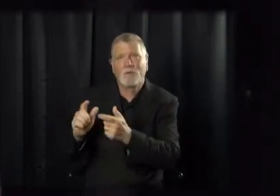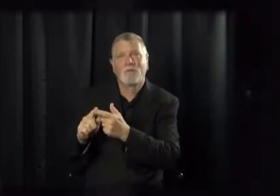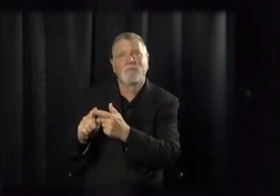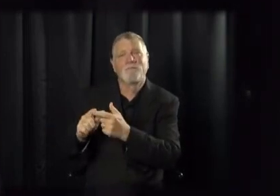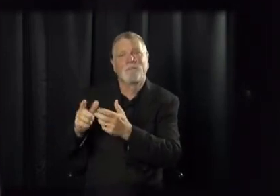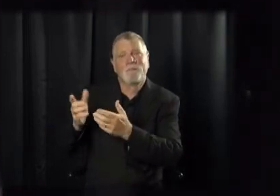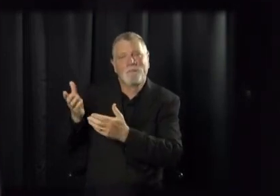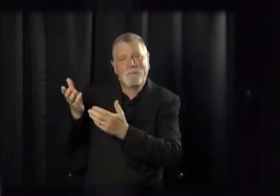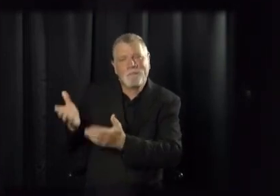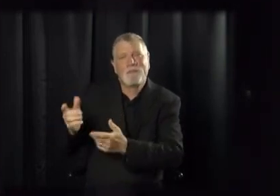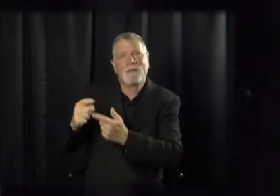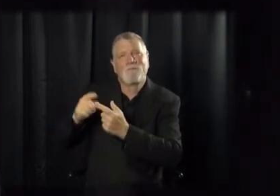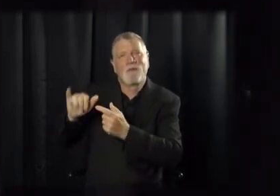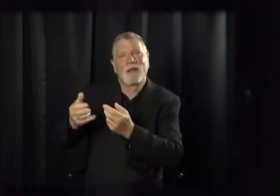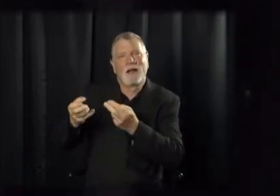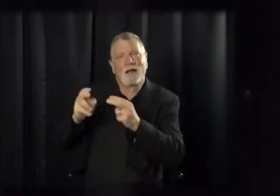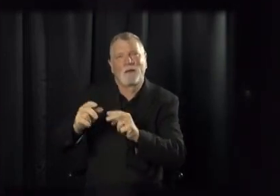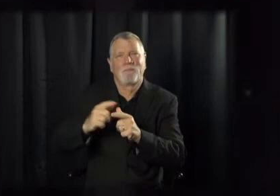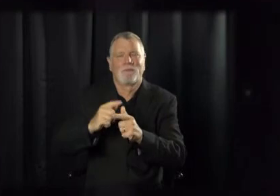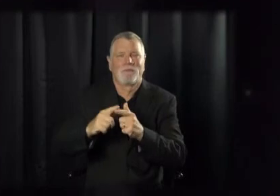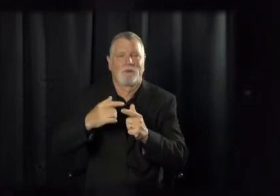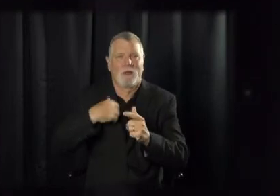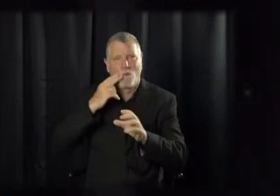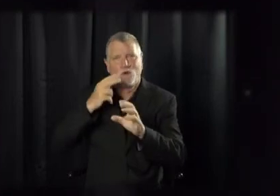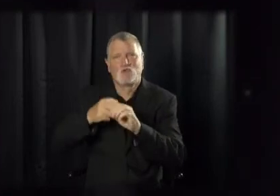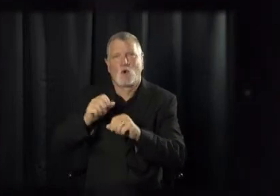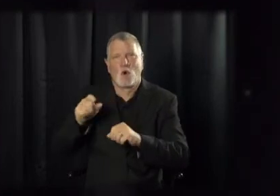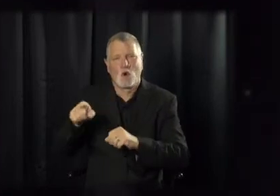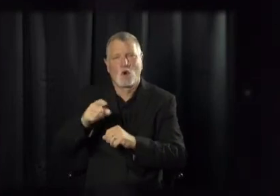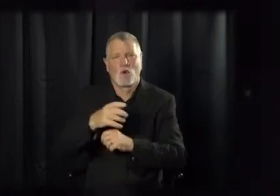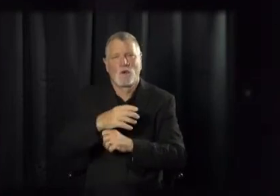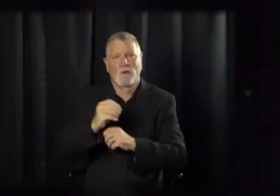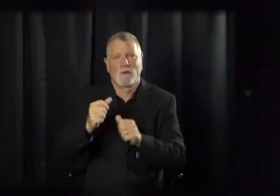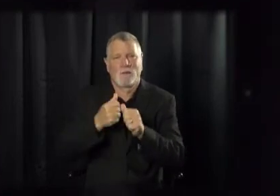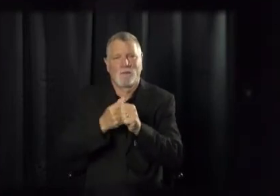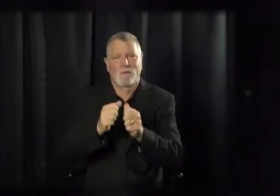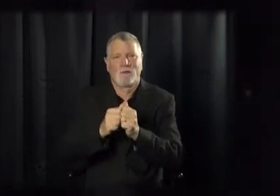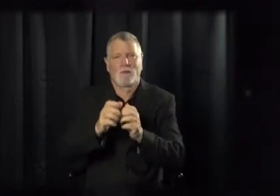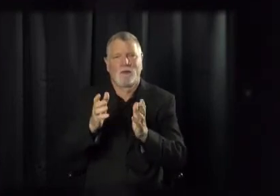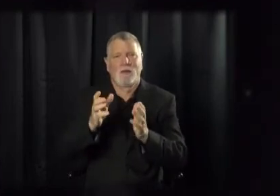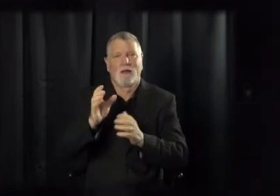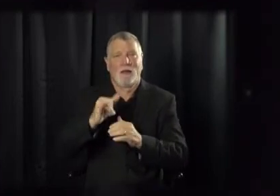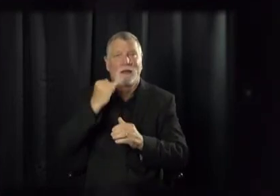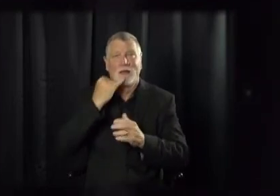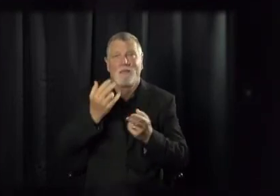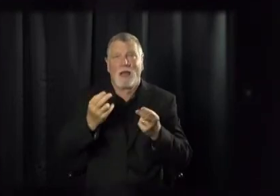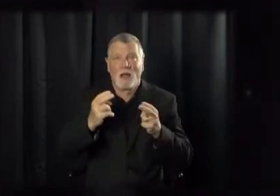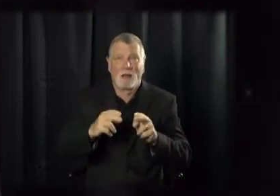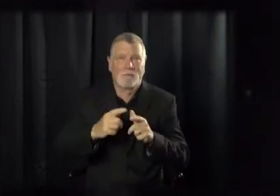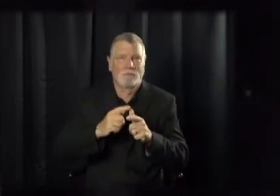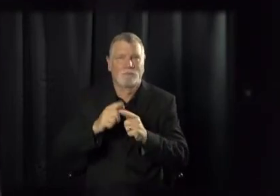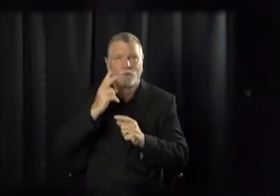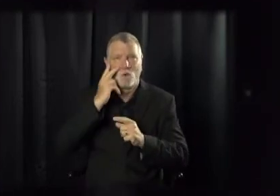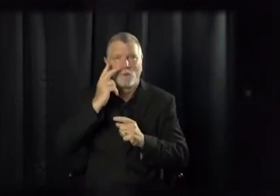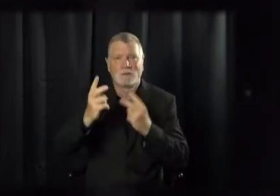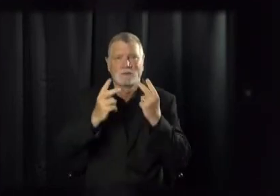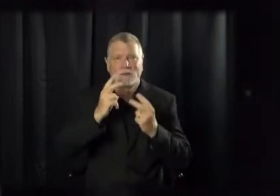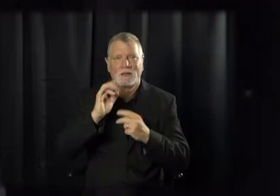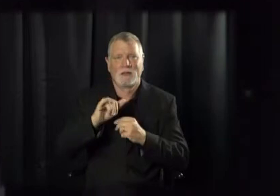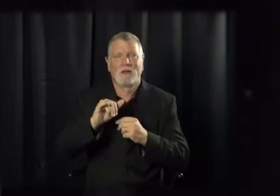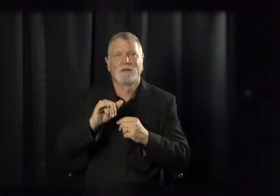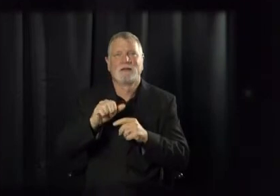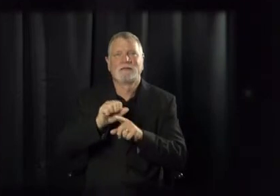forcefully for that to happen, and I will join her along those lines. And if that happens, you'll see that